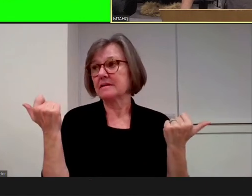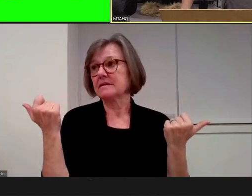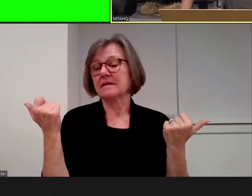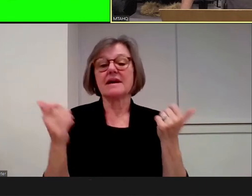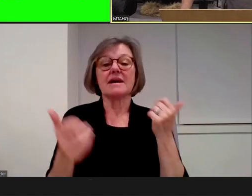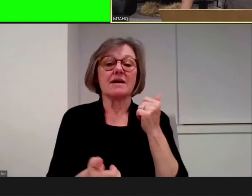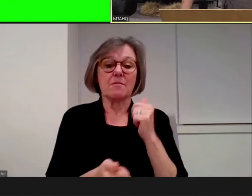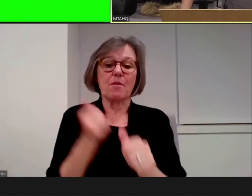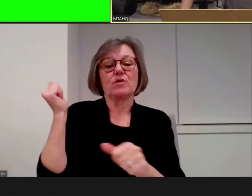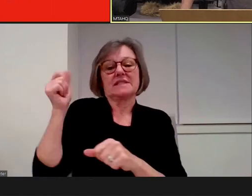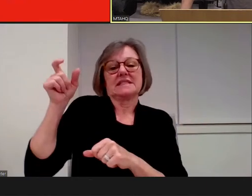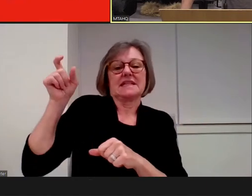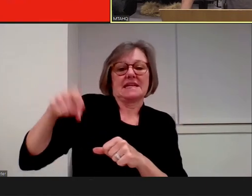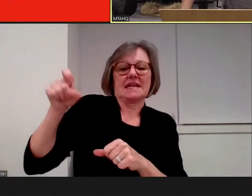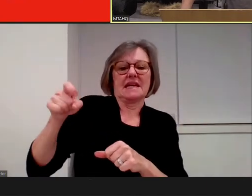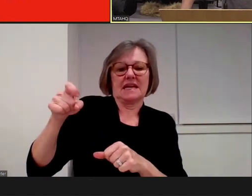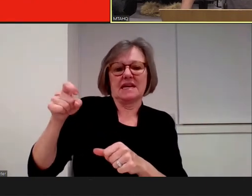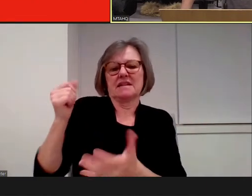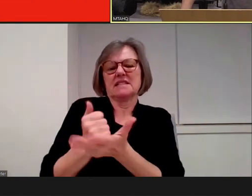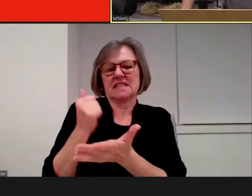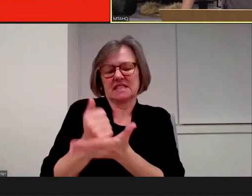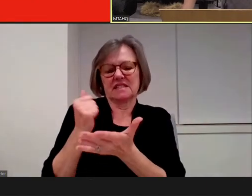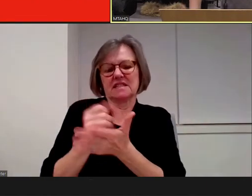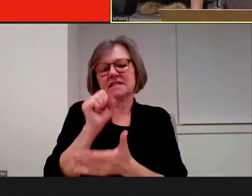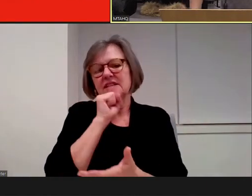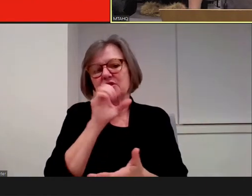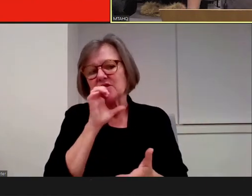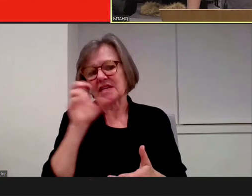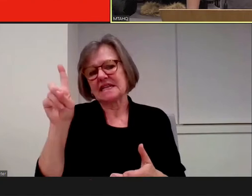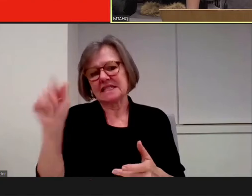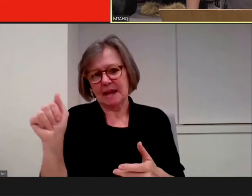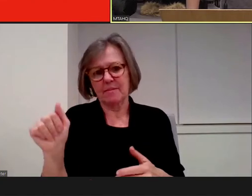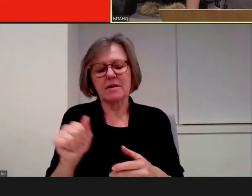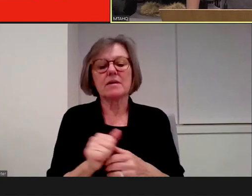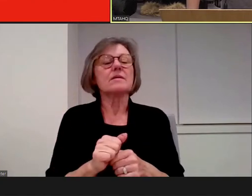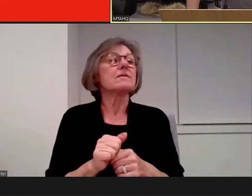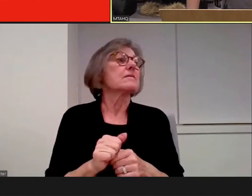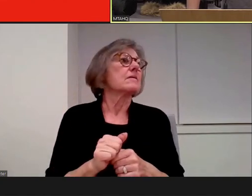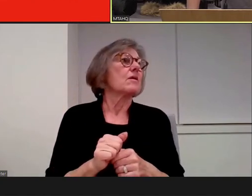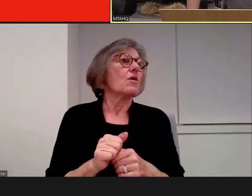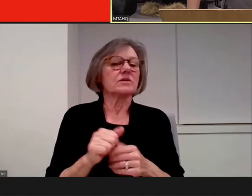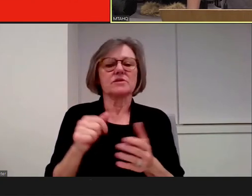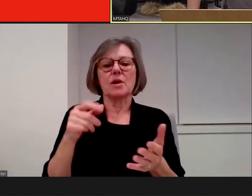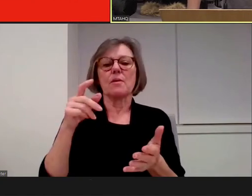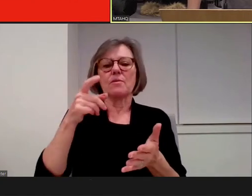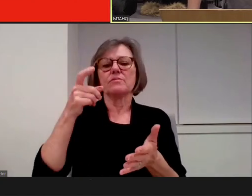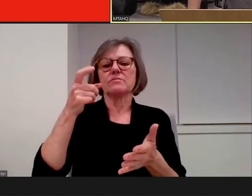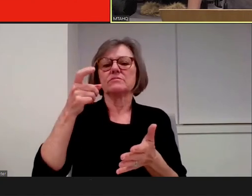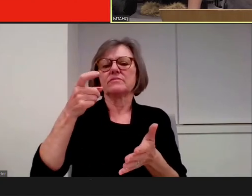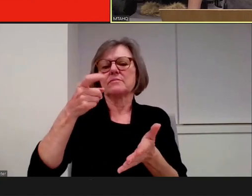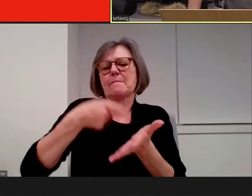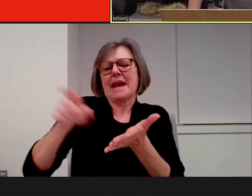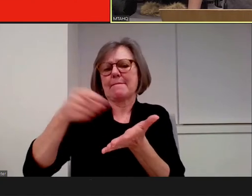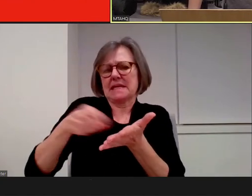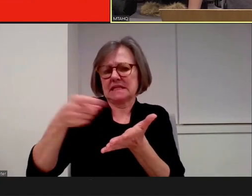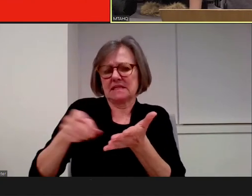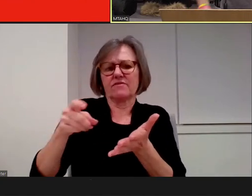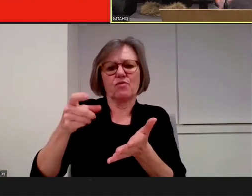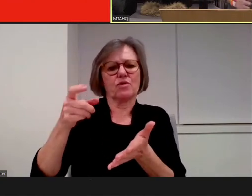most that need assistance. And regarding fair payments, we should have more